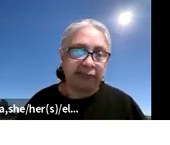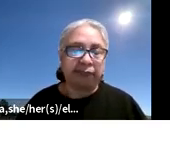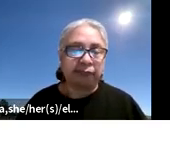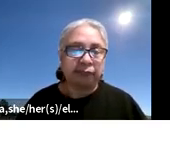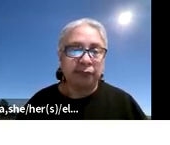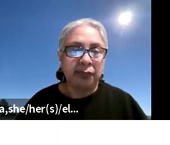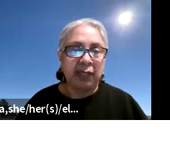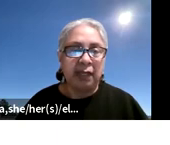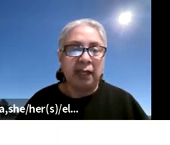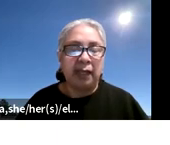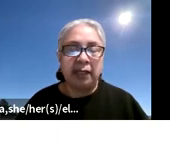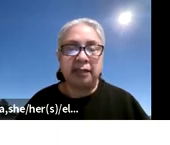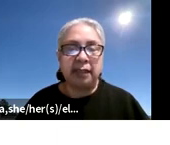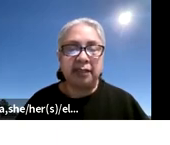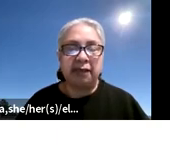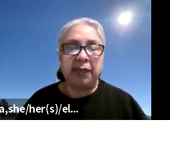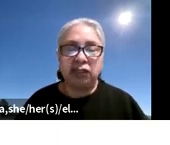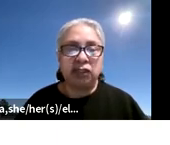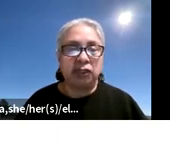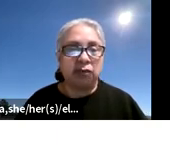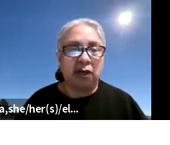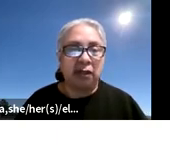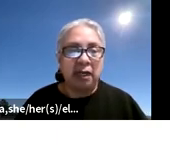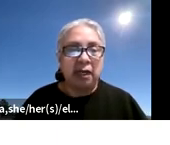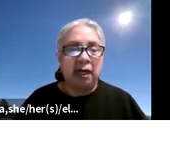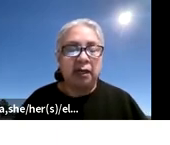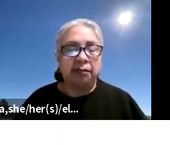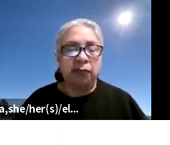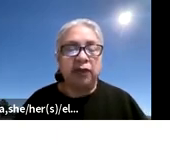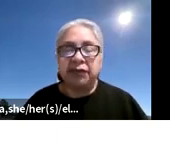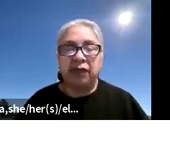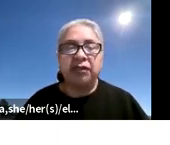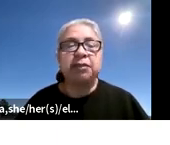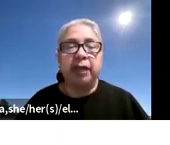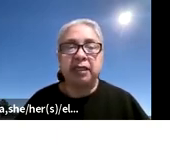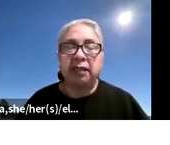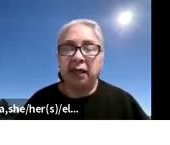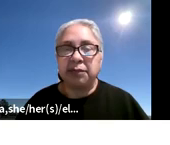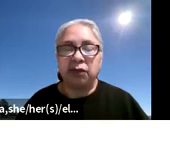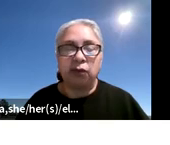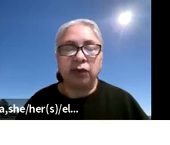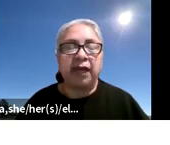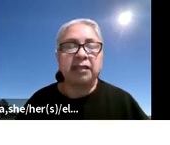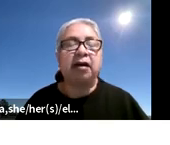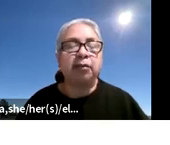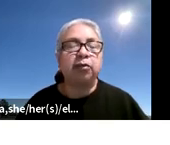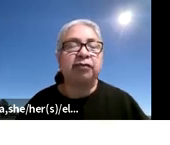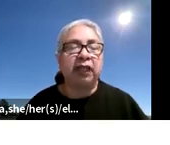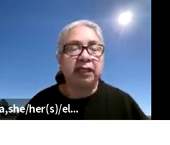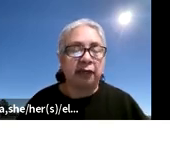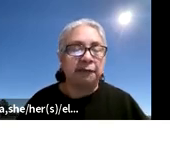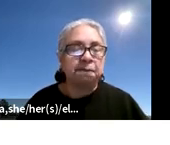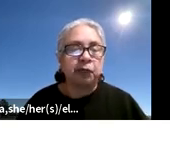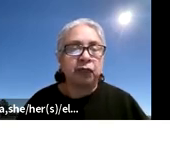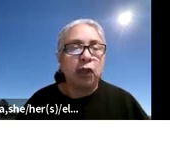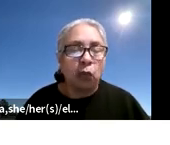why. And as I've mentioned to you all, we've done this many times. So we've had time to